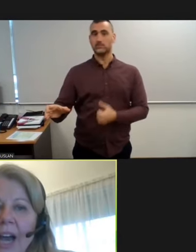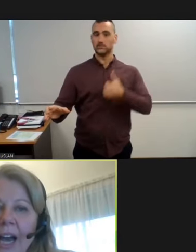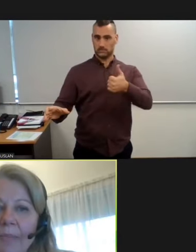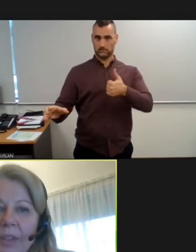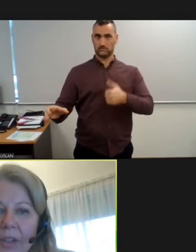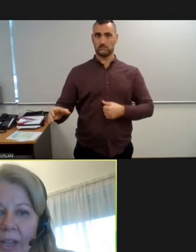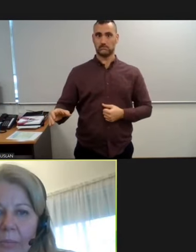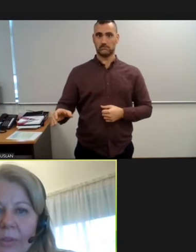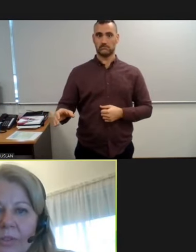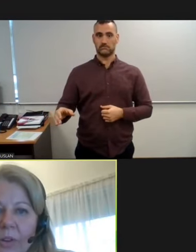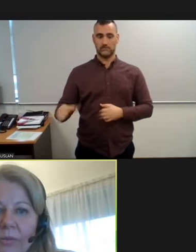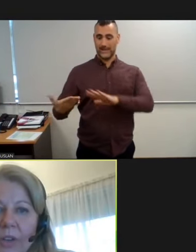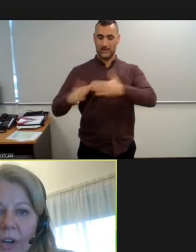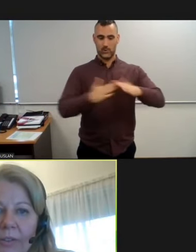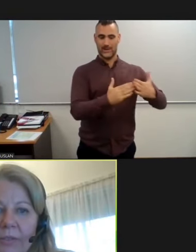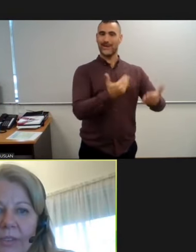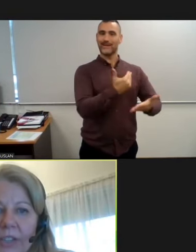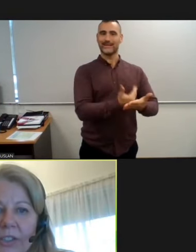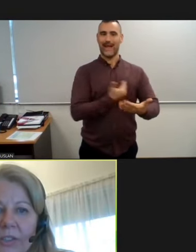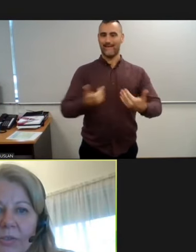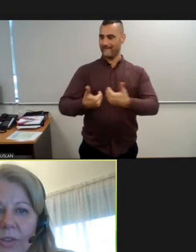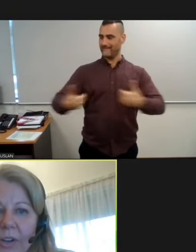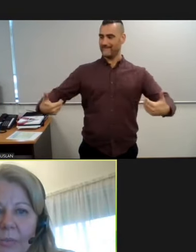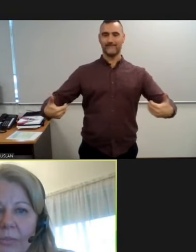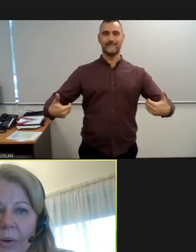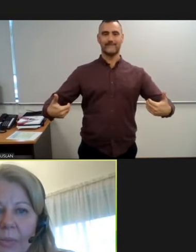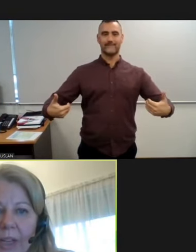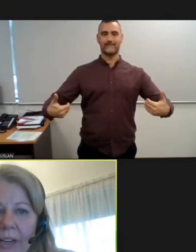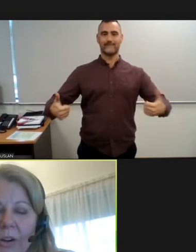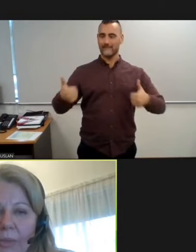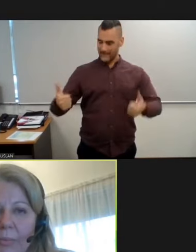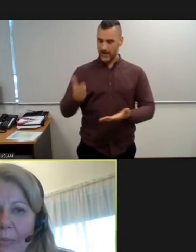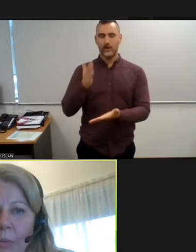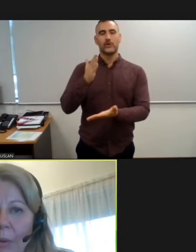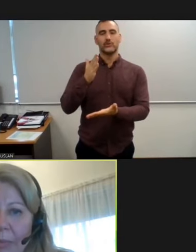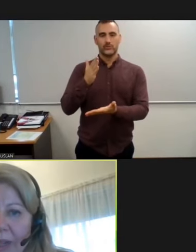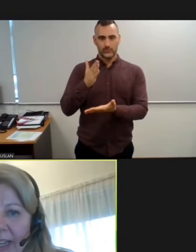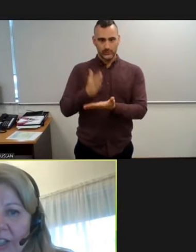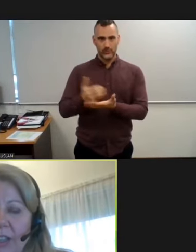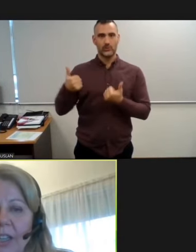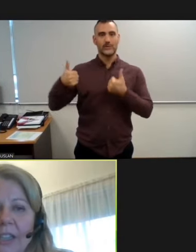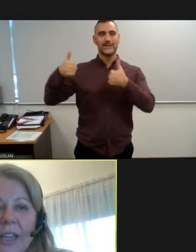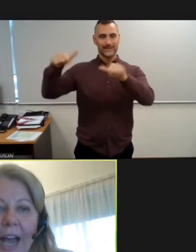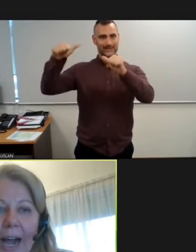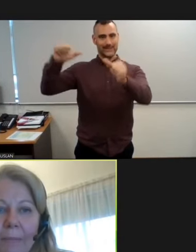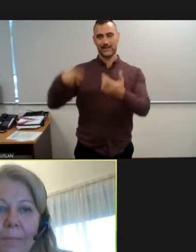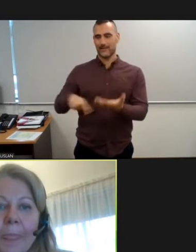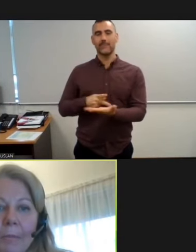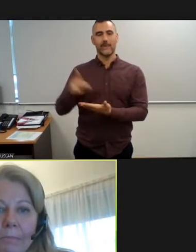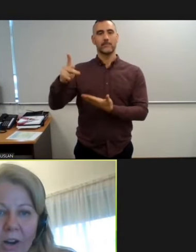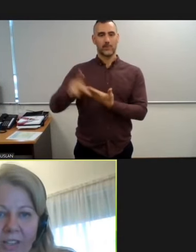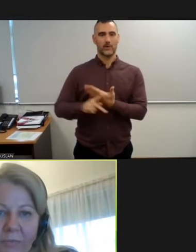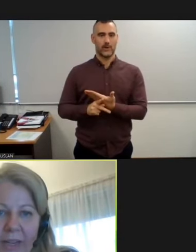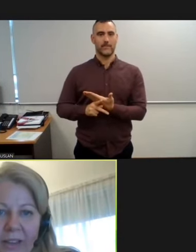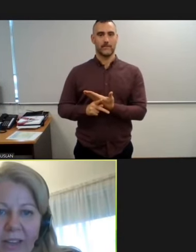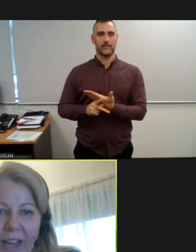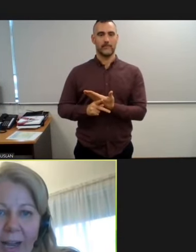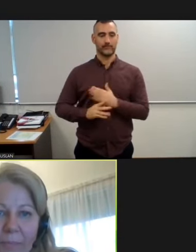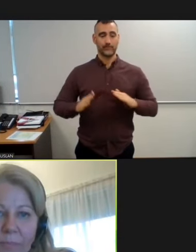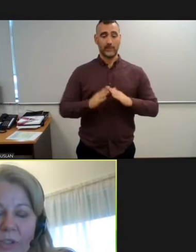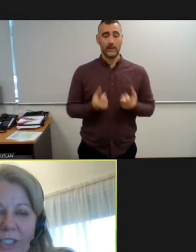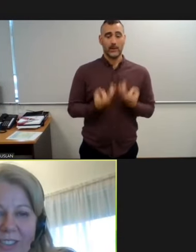seeing the numbers of COVID infections through the homeless people population that might have